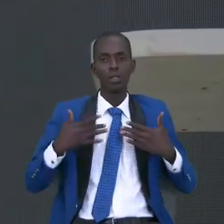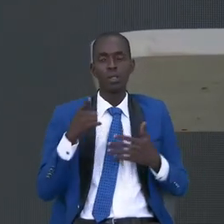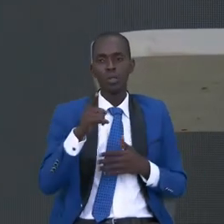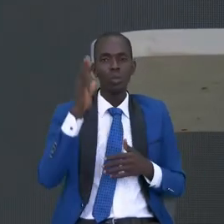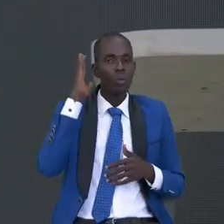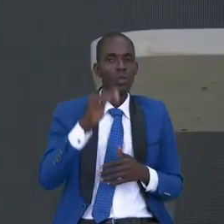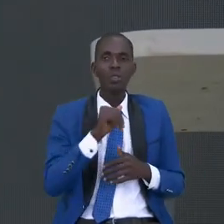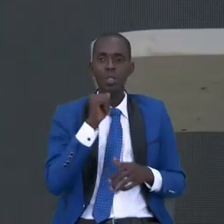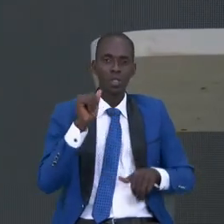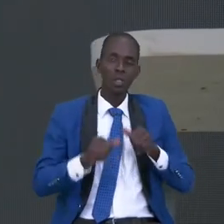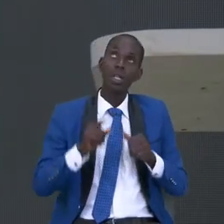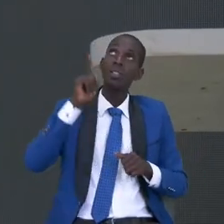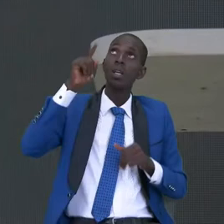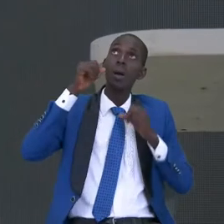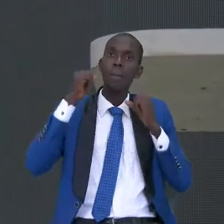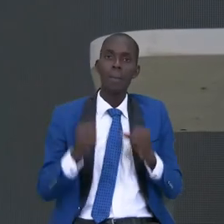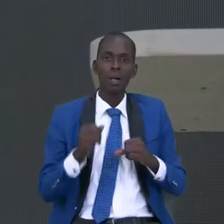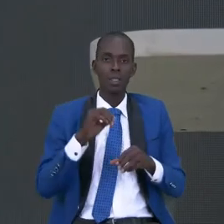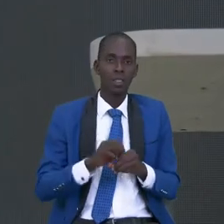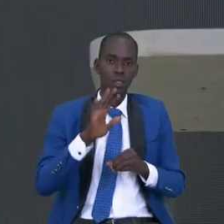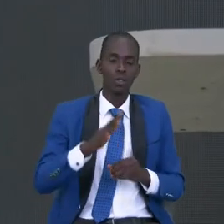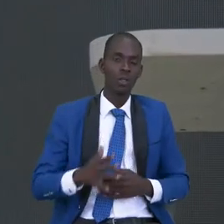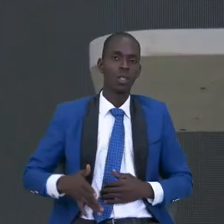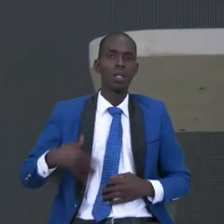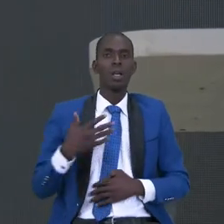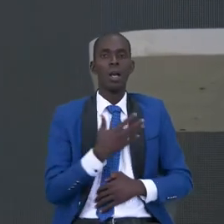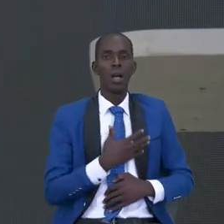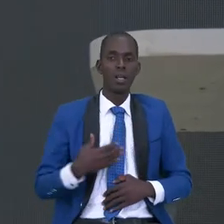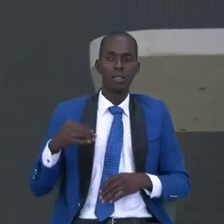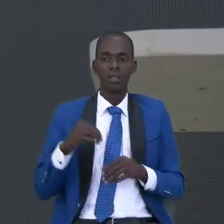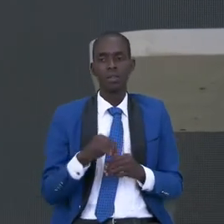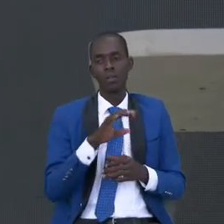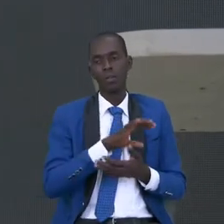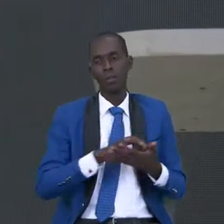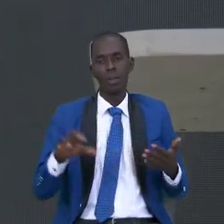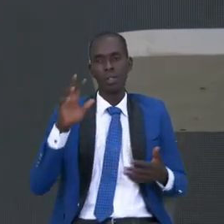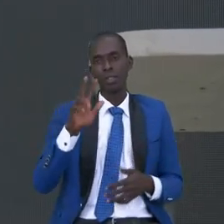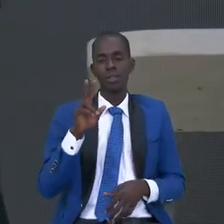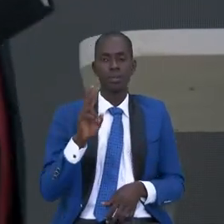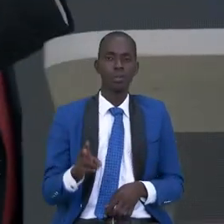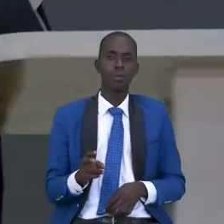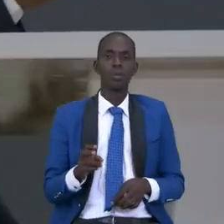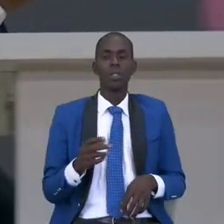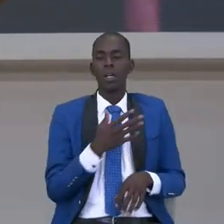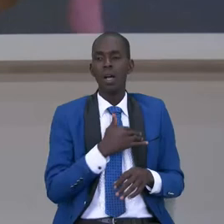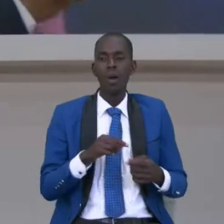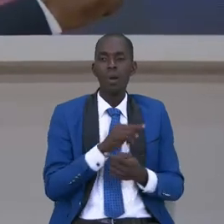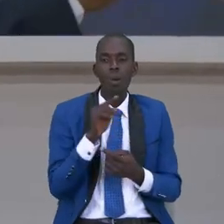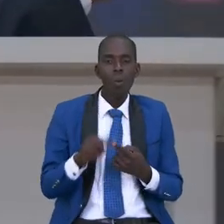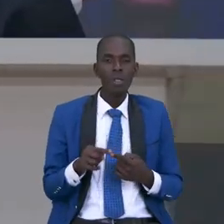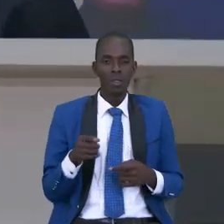power in your life. And then verse 32. In verse 32, and when they